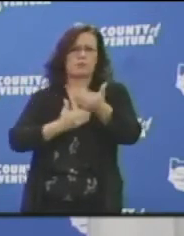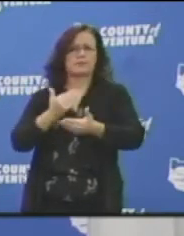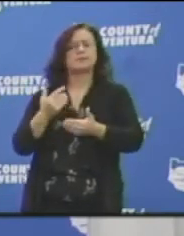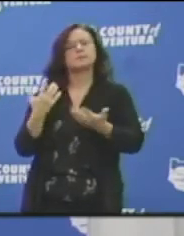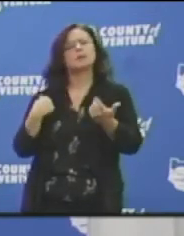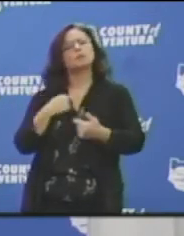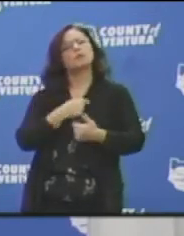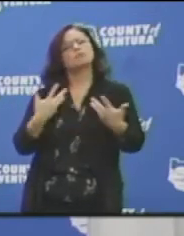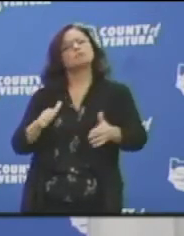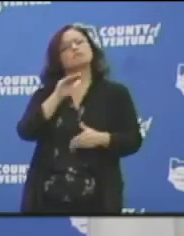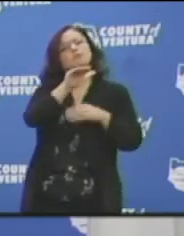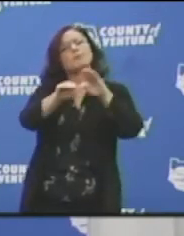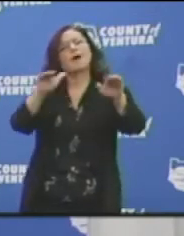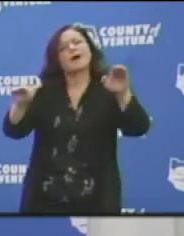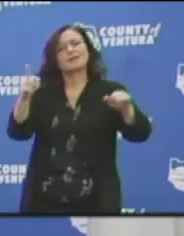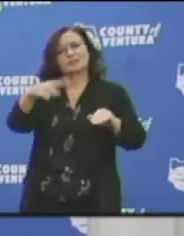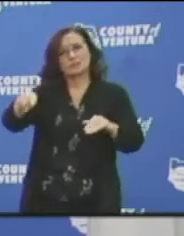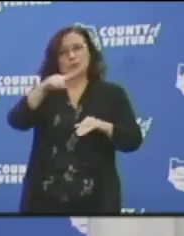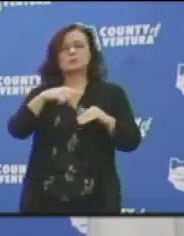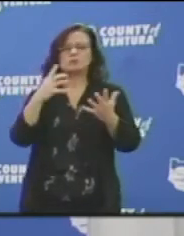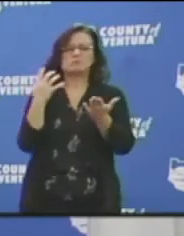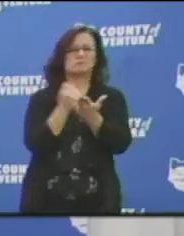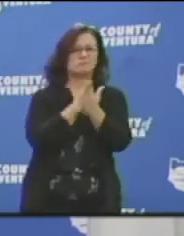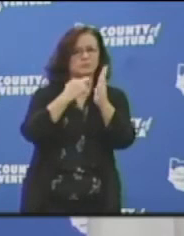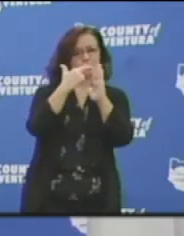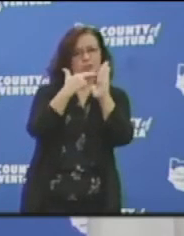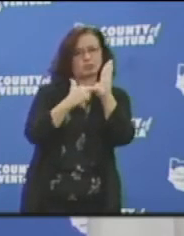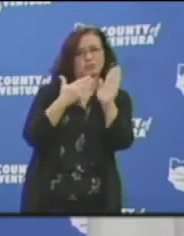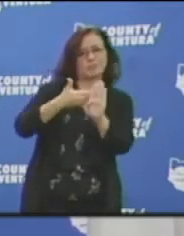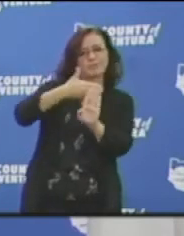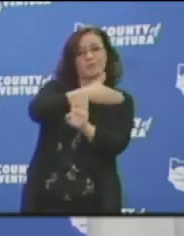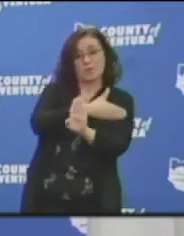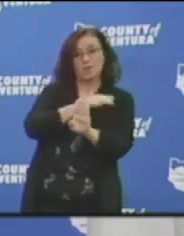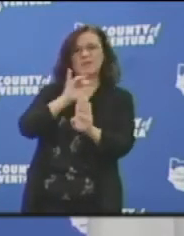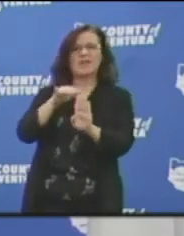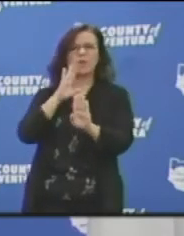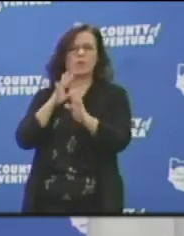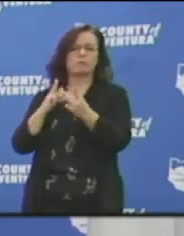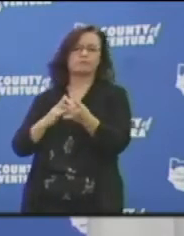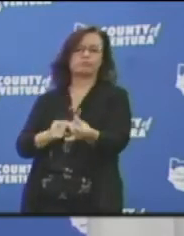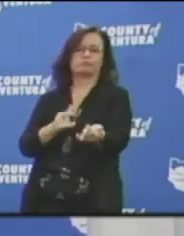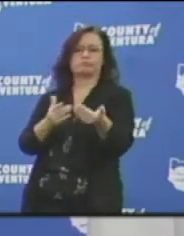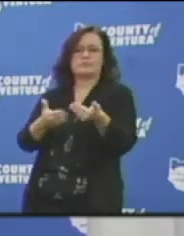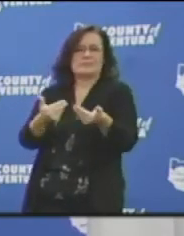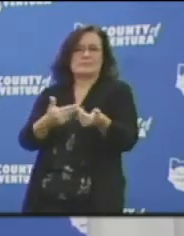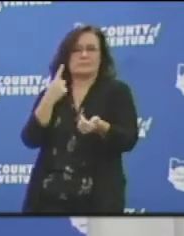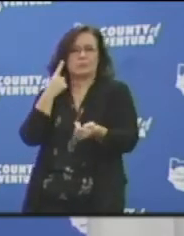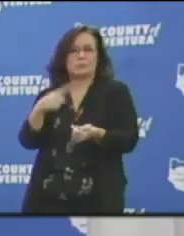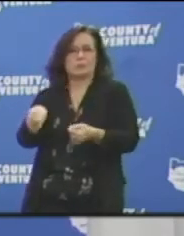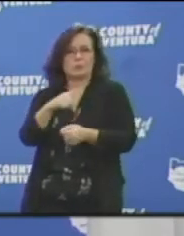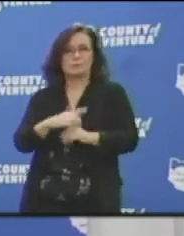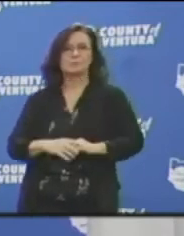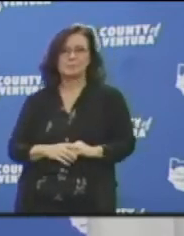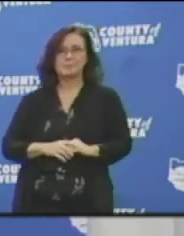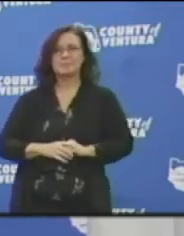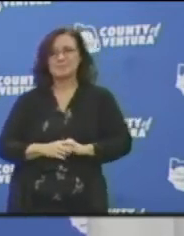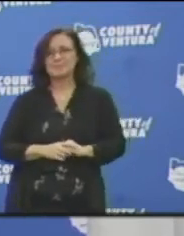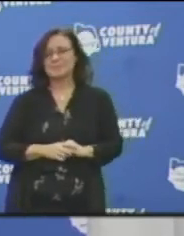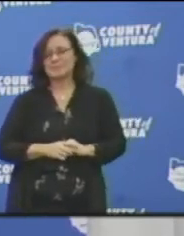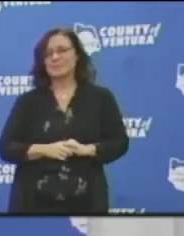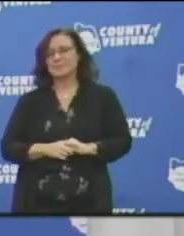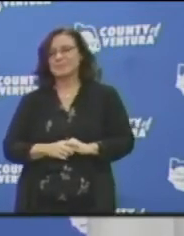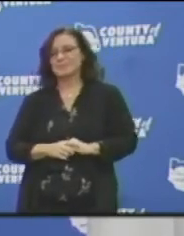you that to pre-register will make it an easier process. You